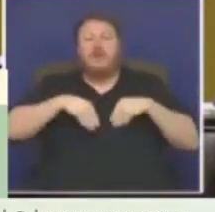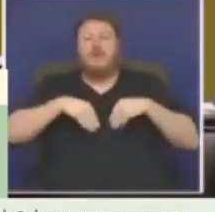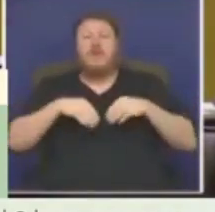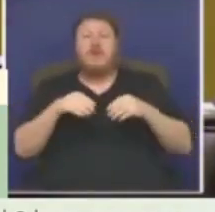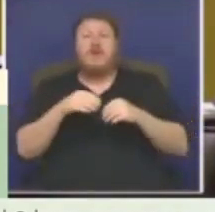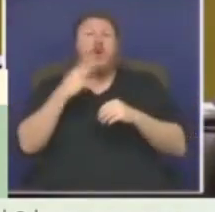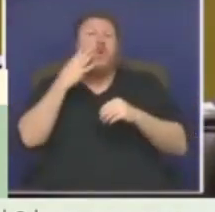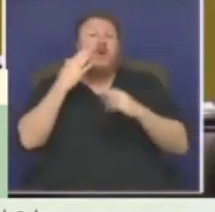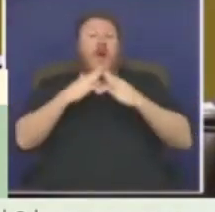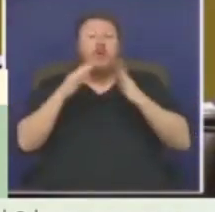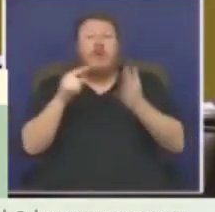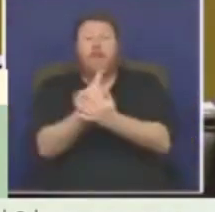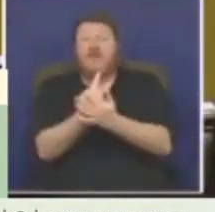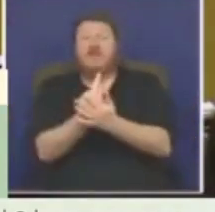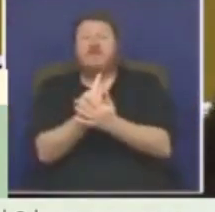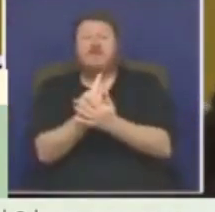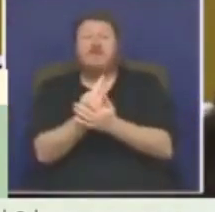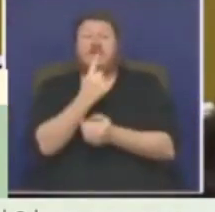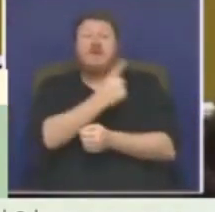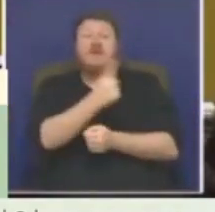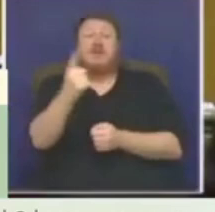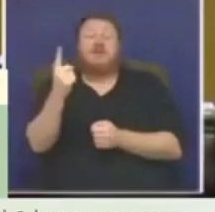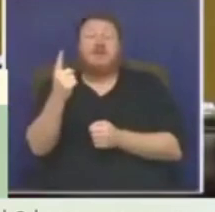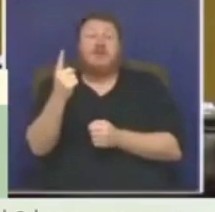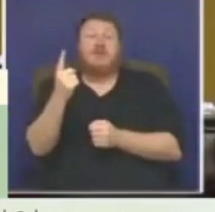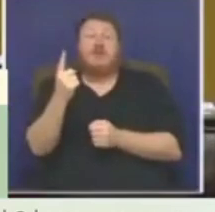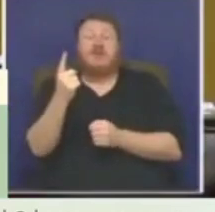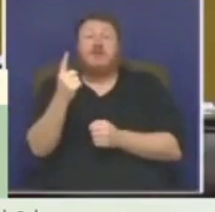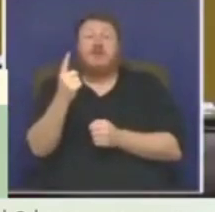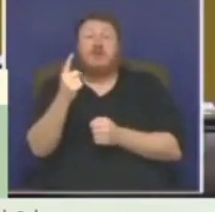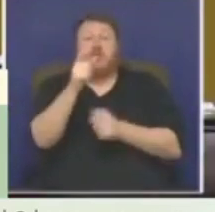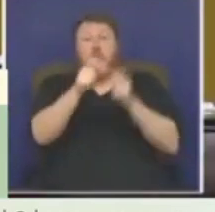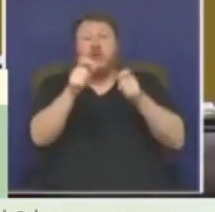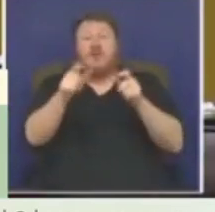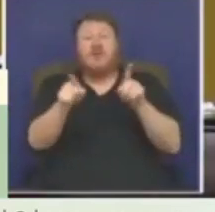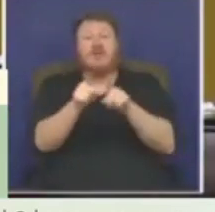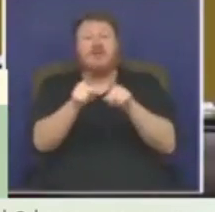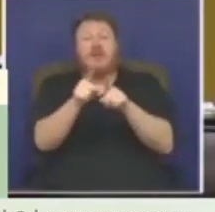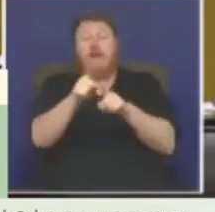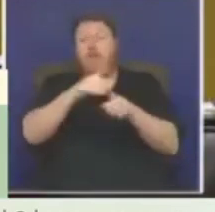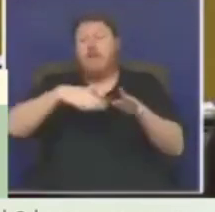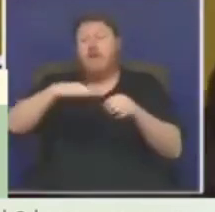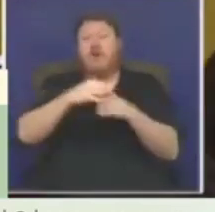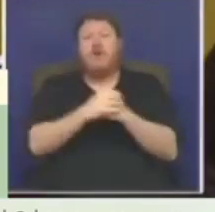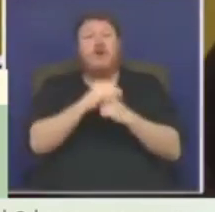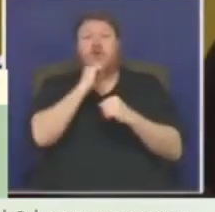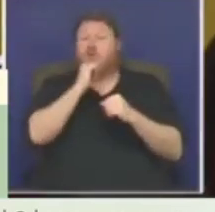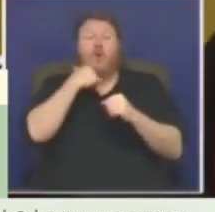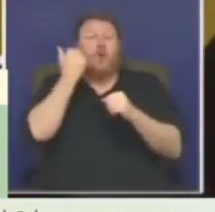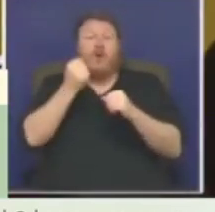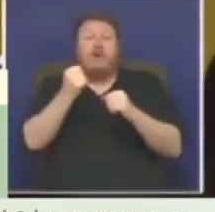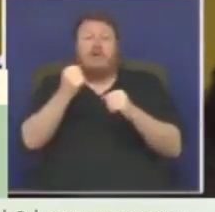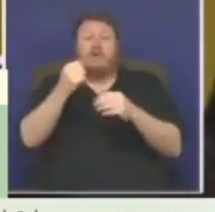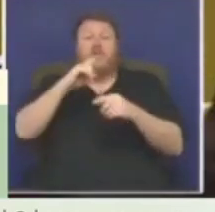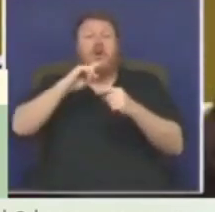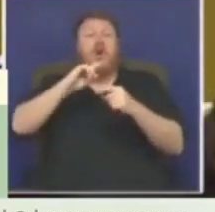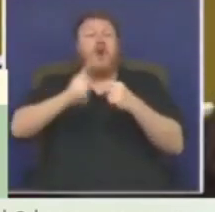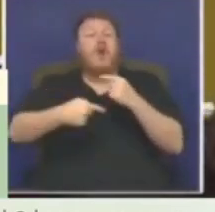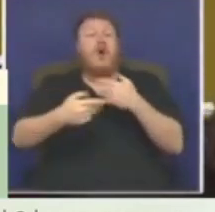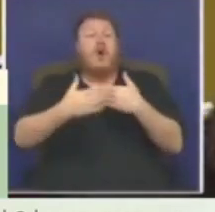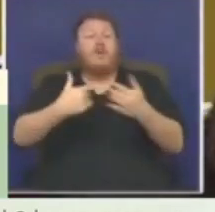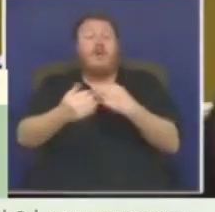to the House, that everybody is on the same page. We don't want anybody to be ambushed. That is not the